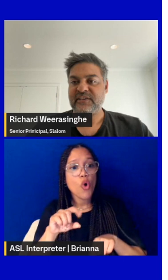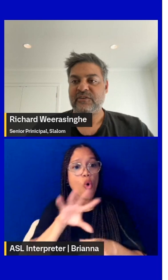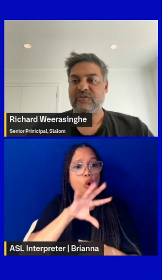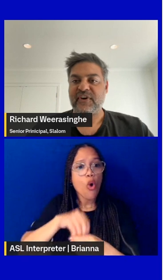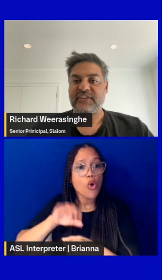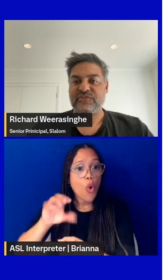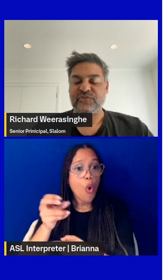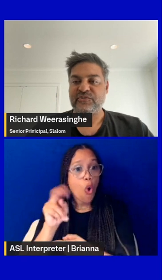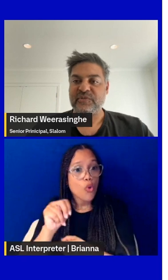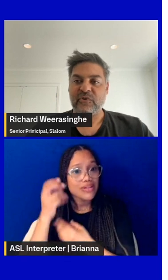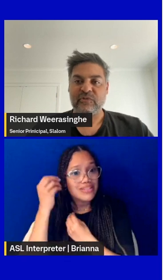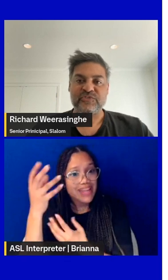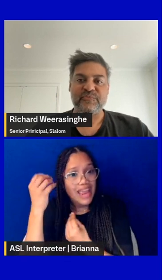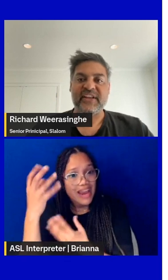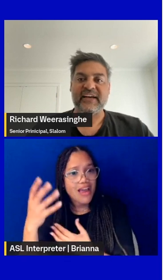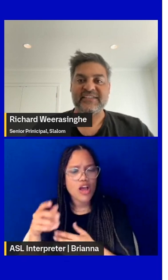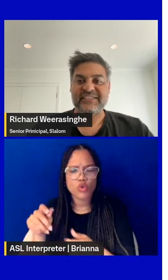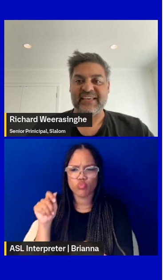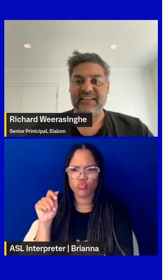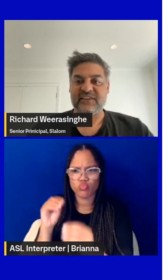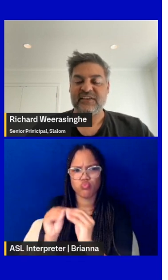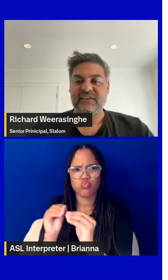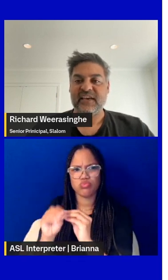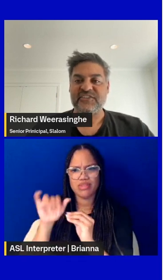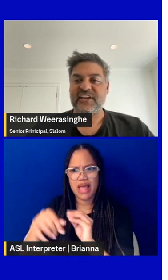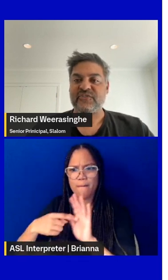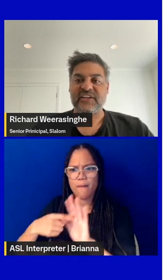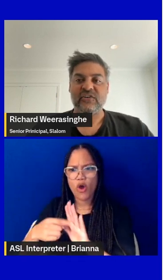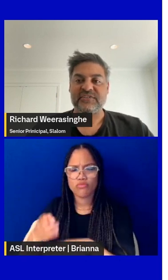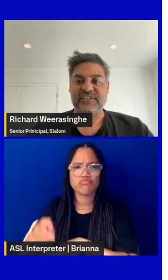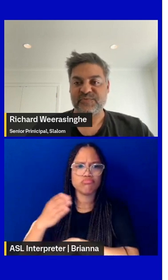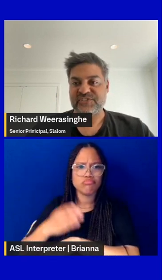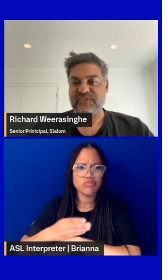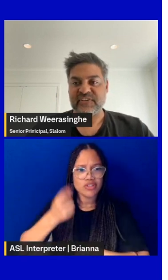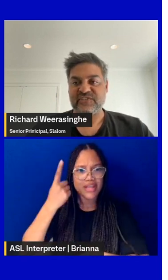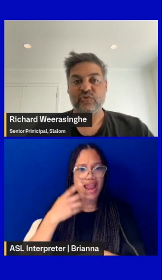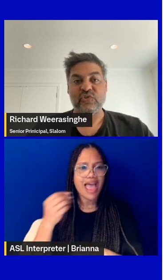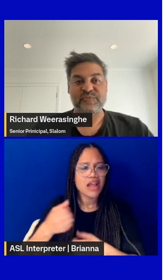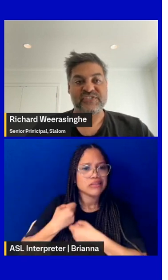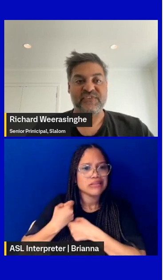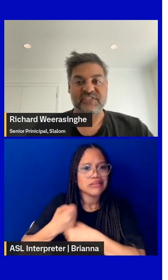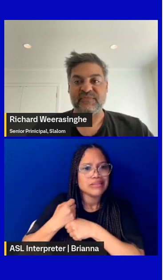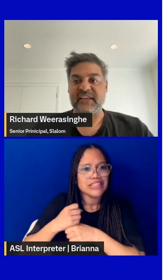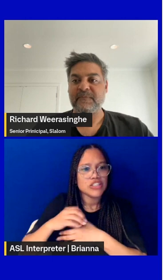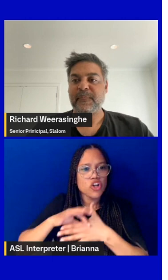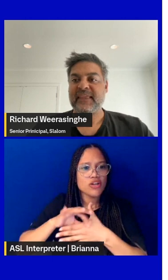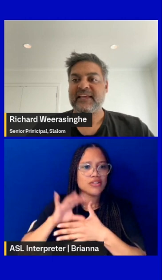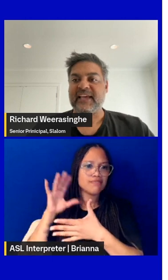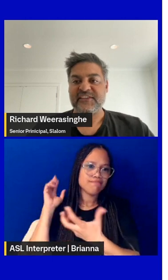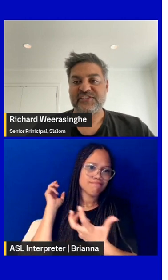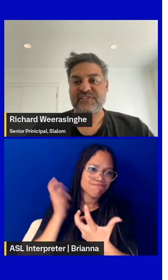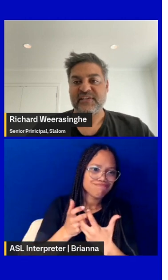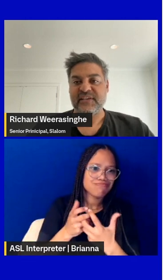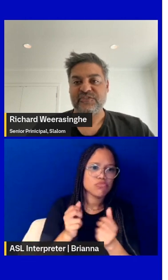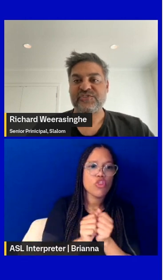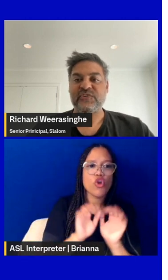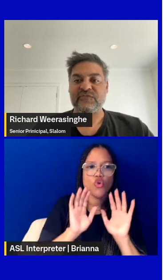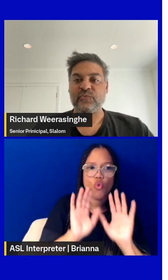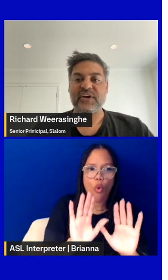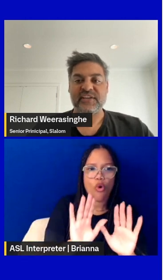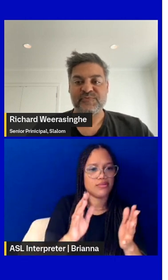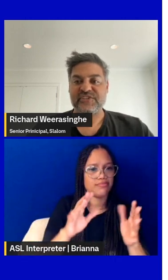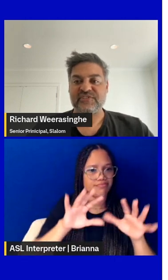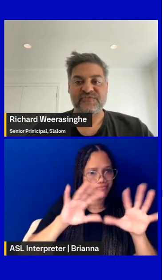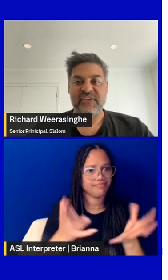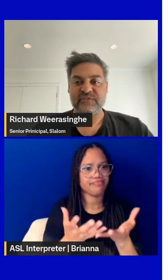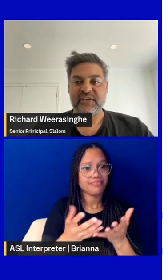data, fine-tune the model to better understand and generate content specific to your specific domain. And this is useful if you